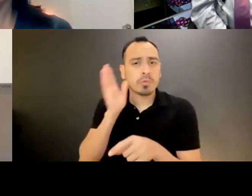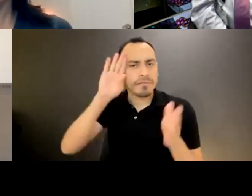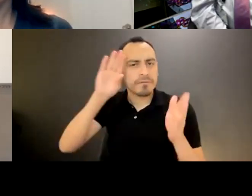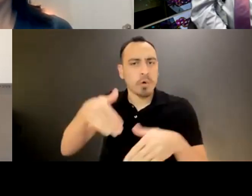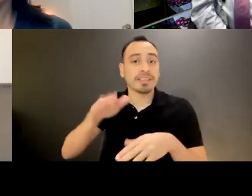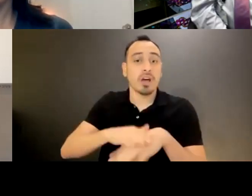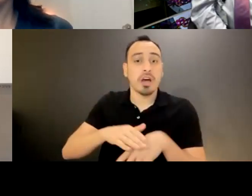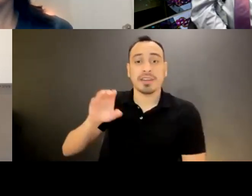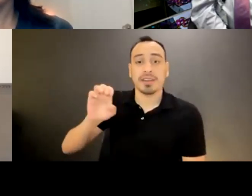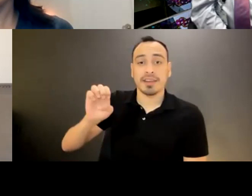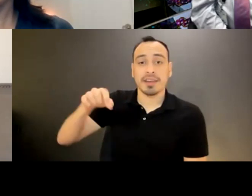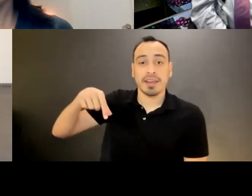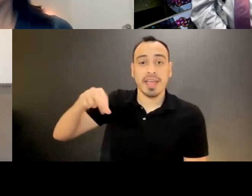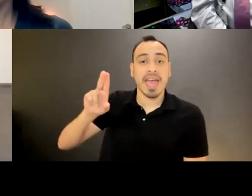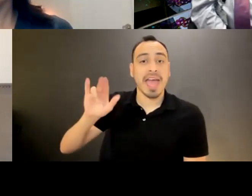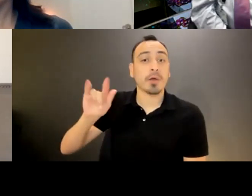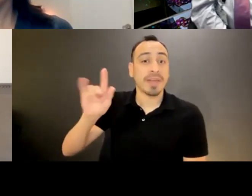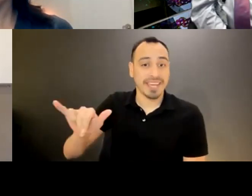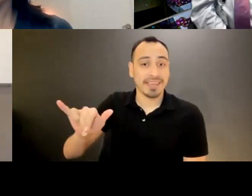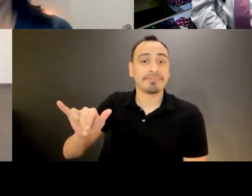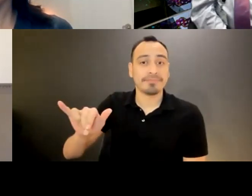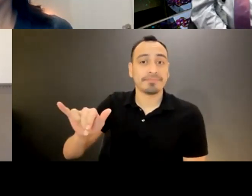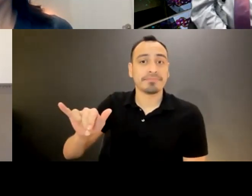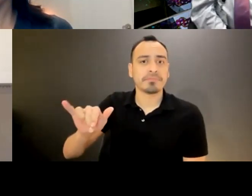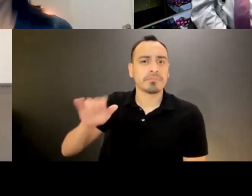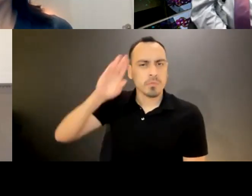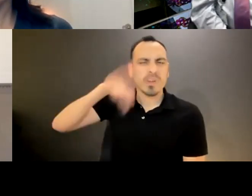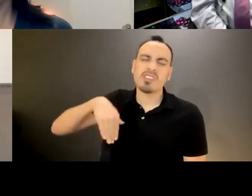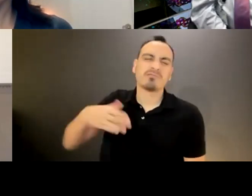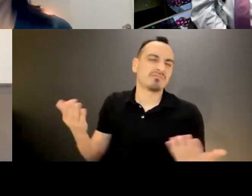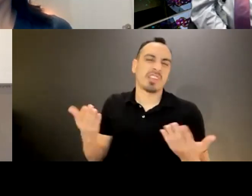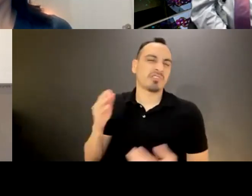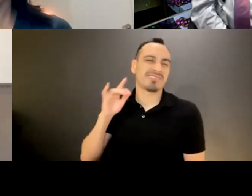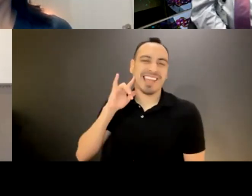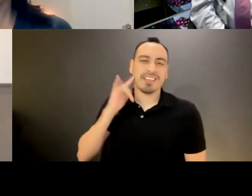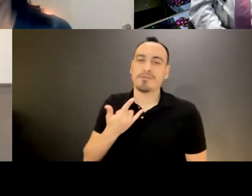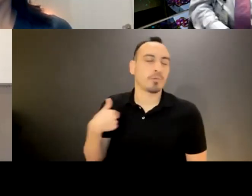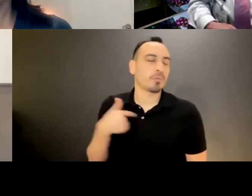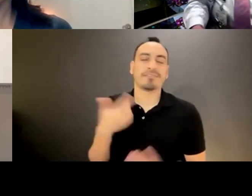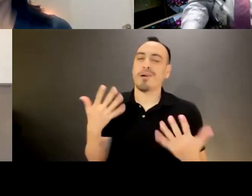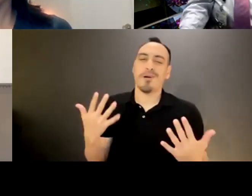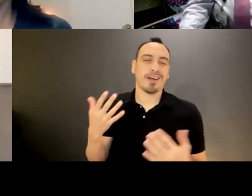equity, in which in California we've already been working on.